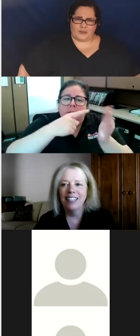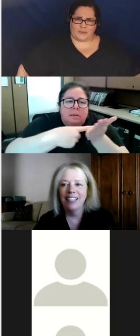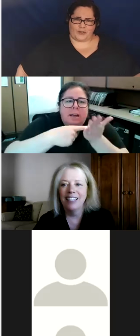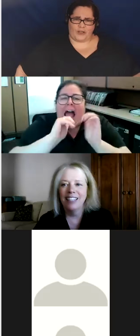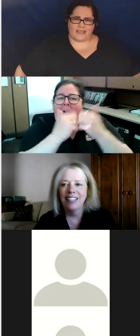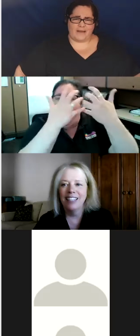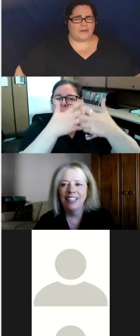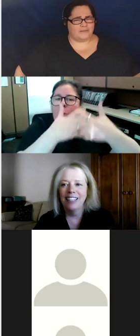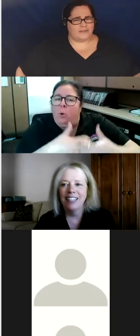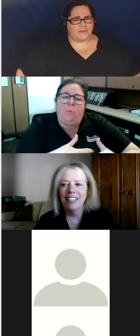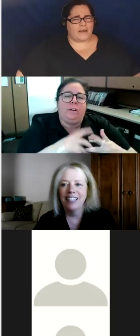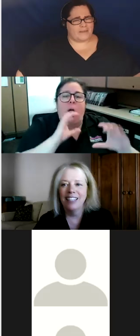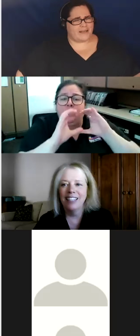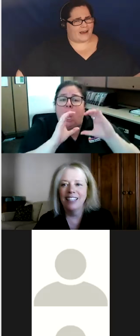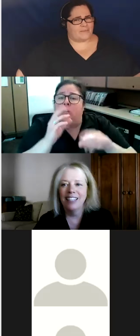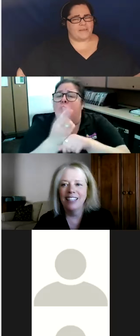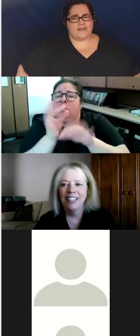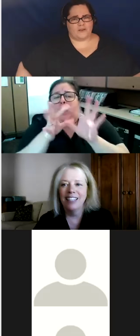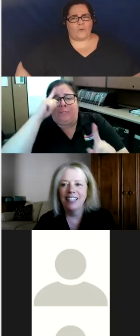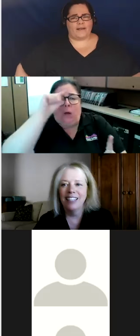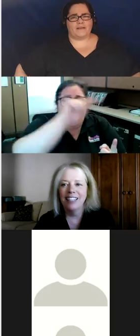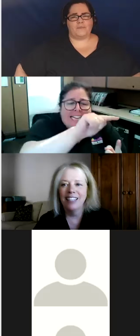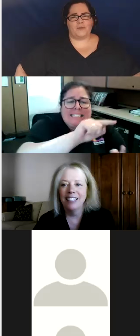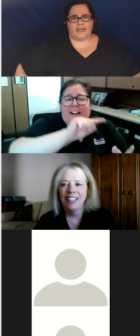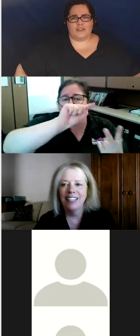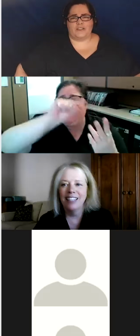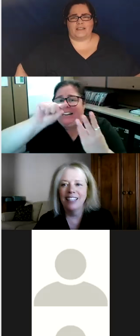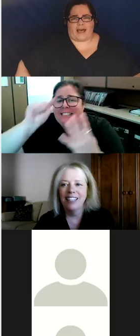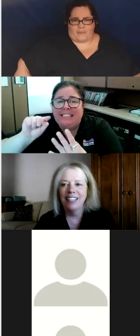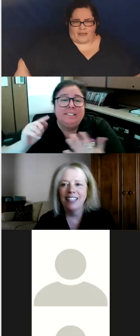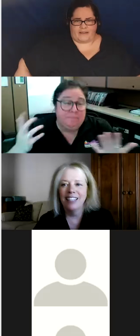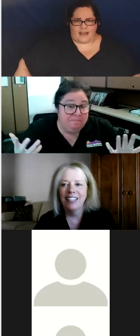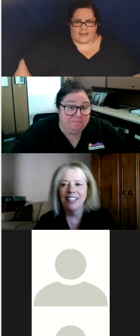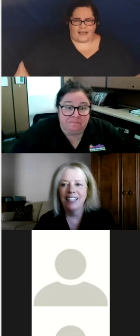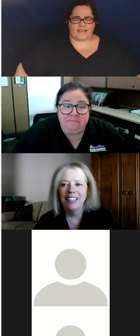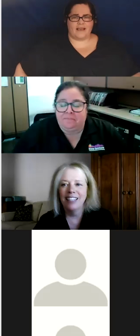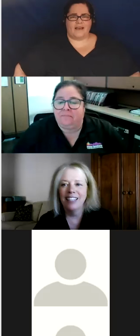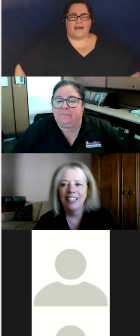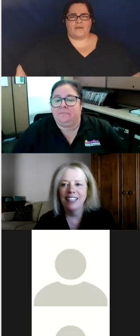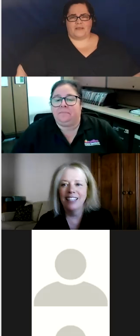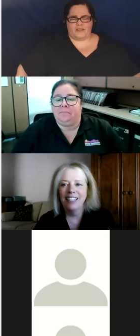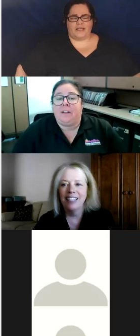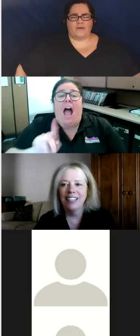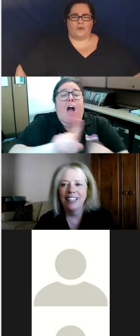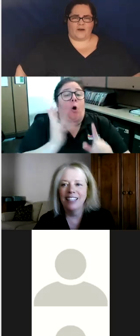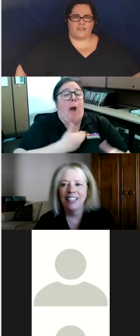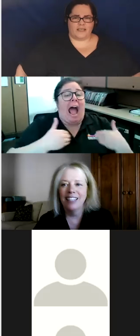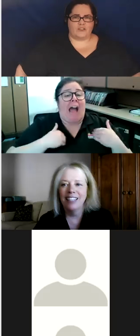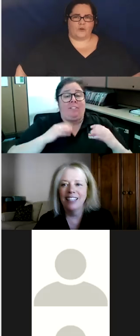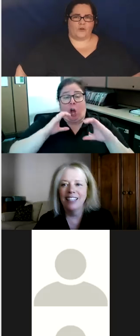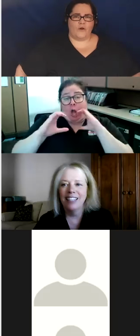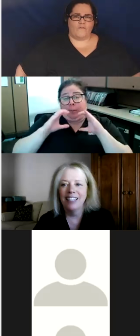have an interpreter all day? Well, maybe not. Maybe, you know, when the communication is happening, then yes. And maybe they can work